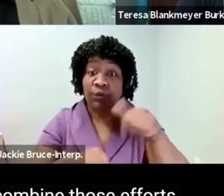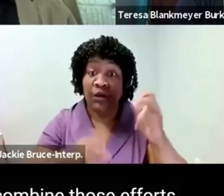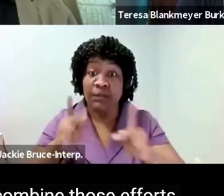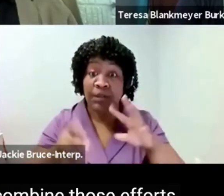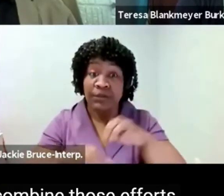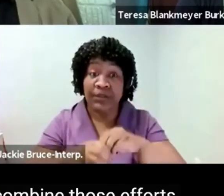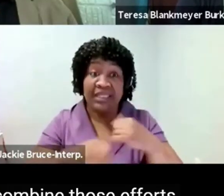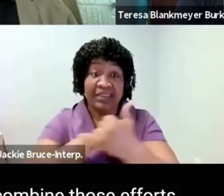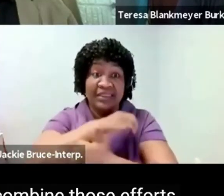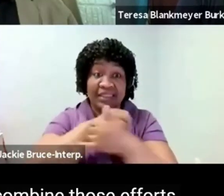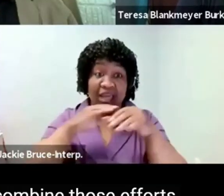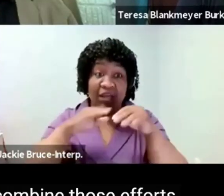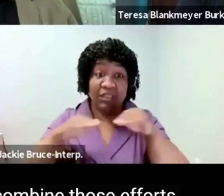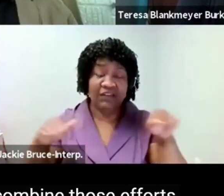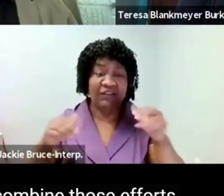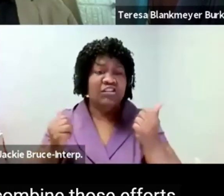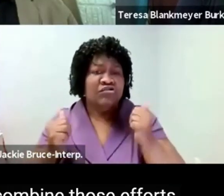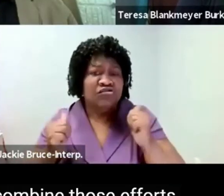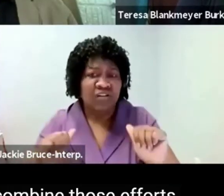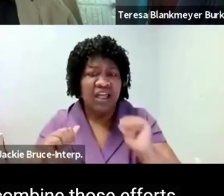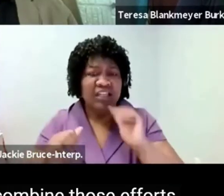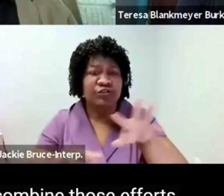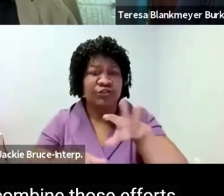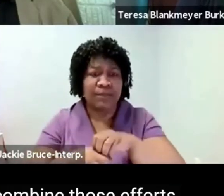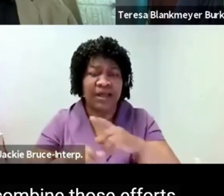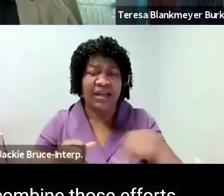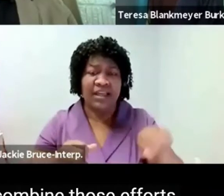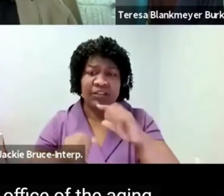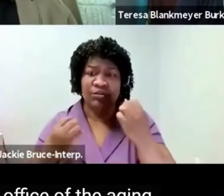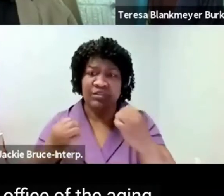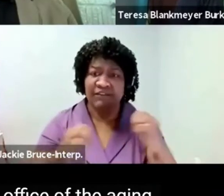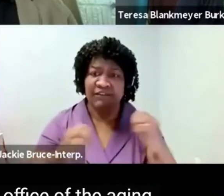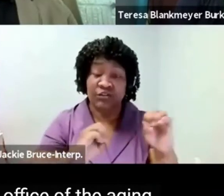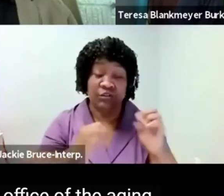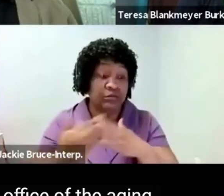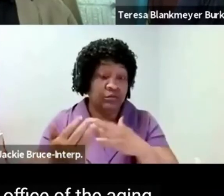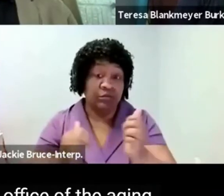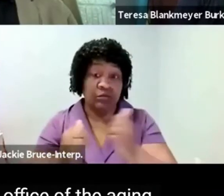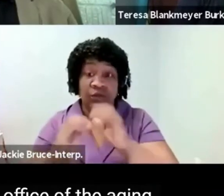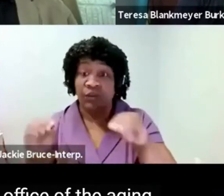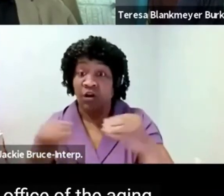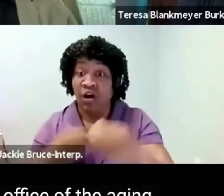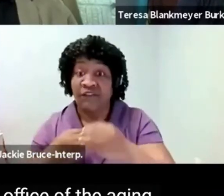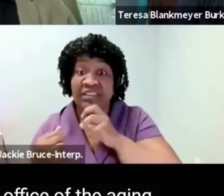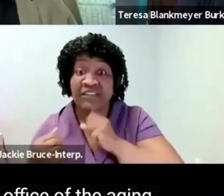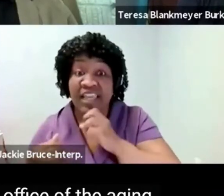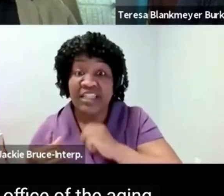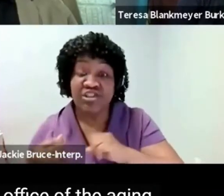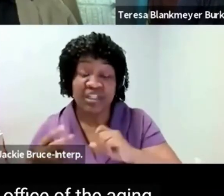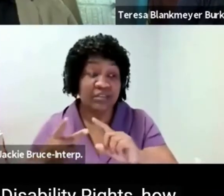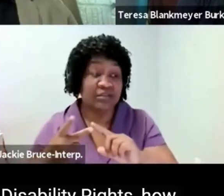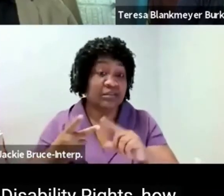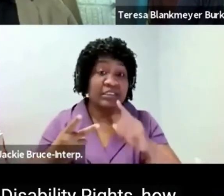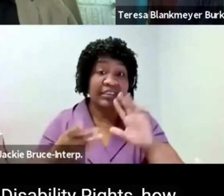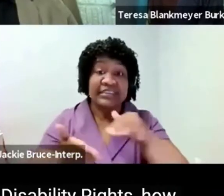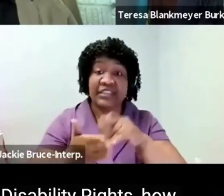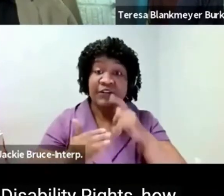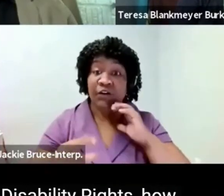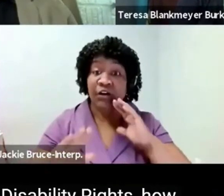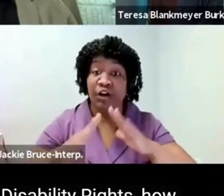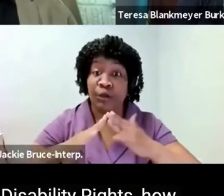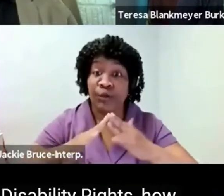county level is trying to combine those efforts, whether it's with the Office of the Aging, whether it's the Center for